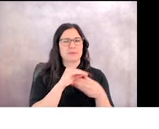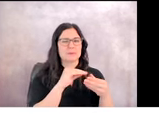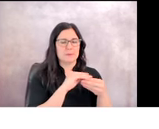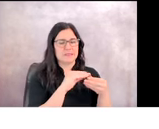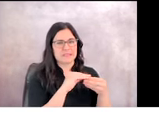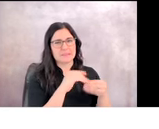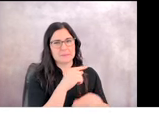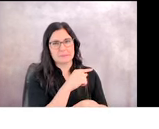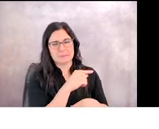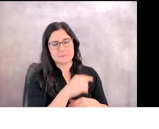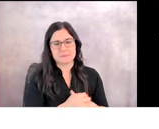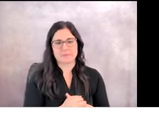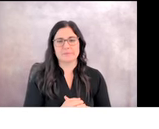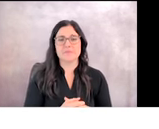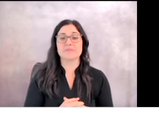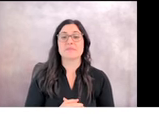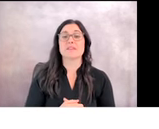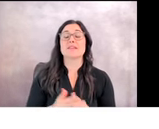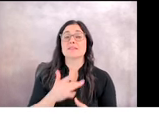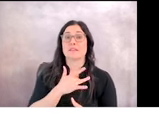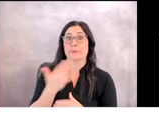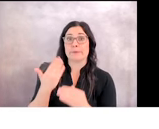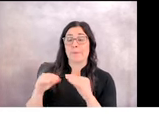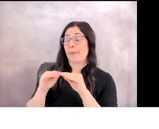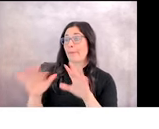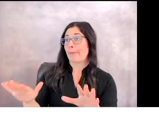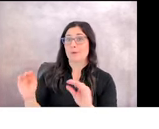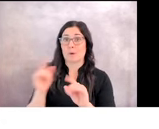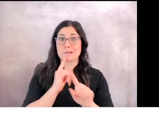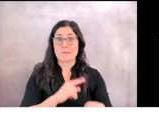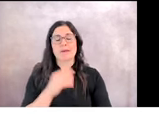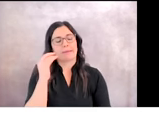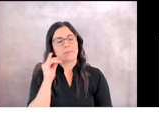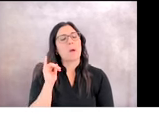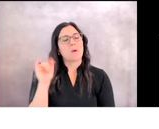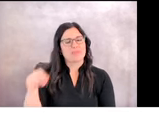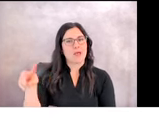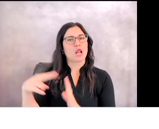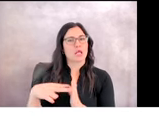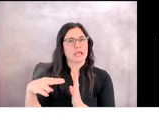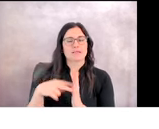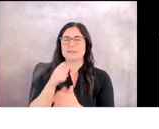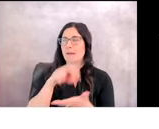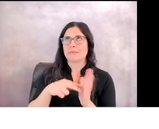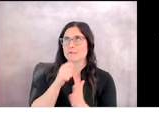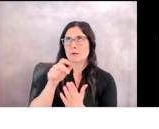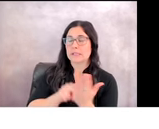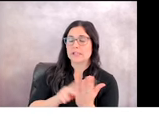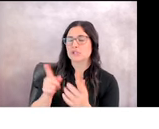student, right? When I am sending messages and they're not replying to me, I think of that student. It doesn't mean they're not reading